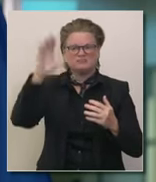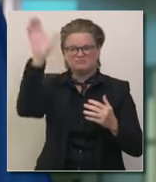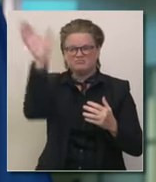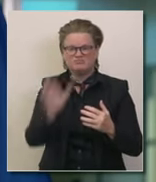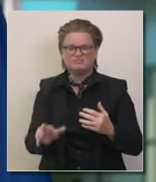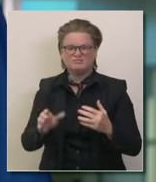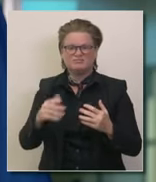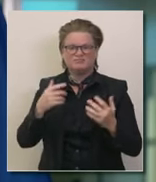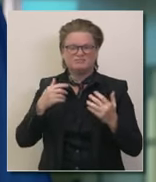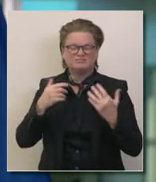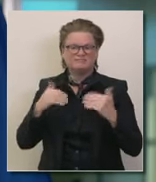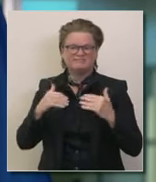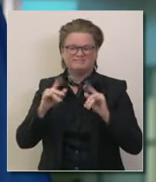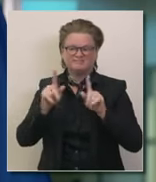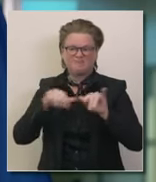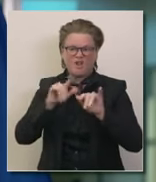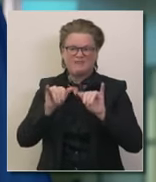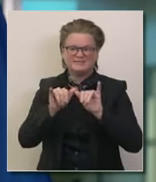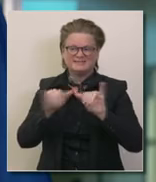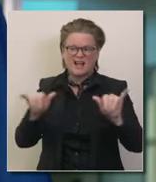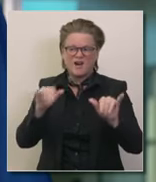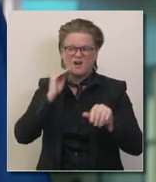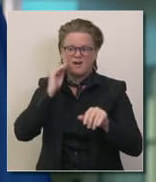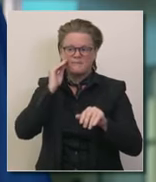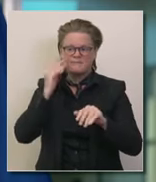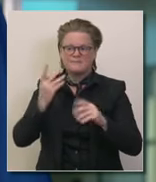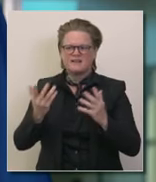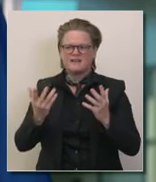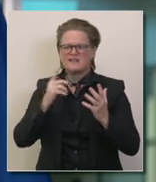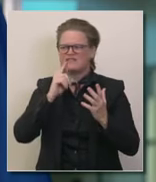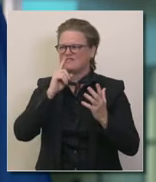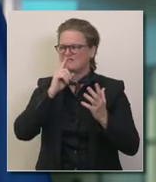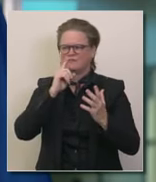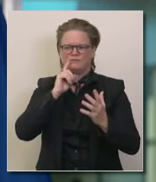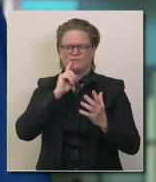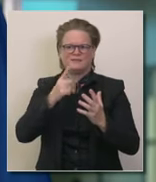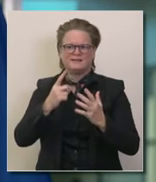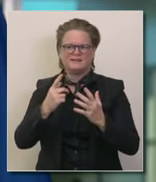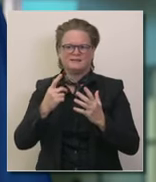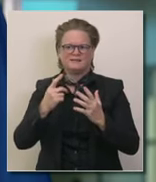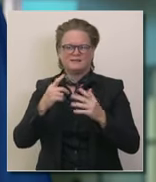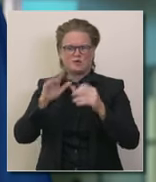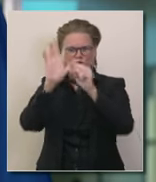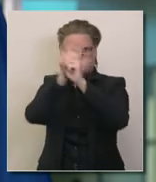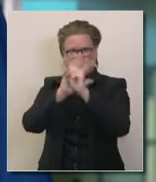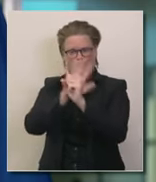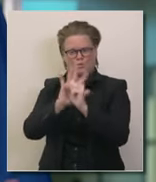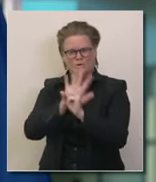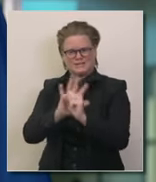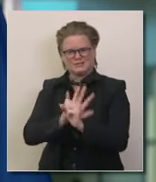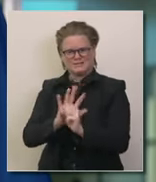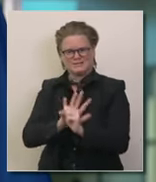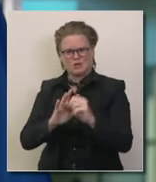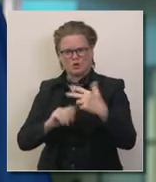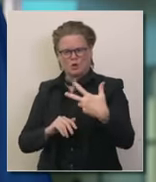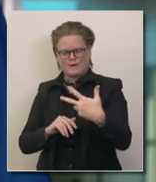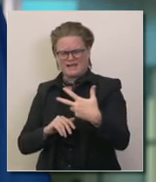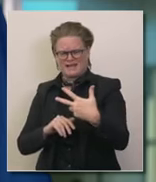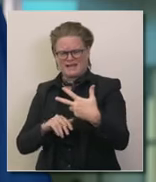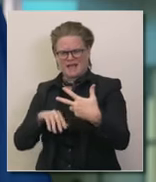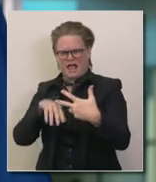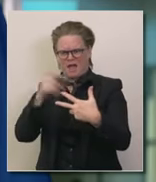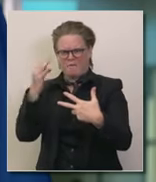disabuse ourselves that just because it's 3 out of 5 regions that somehow we are neglecting a significant